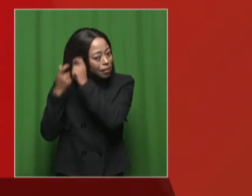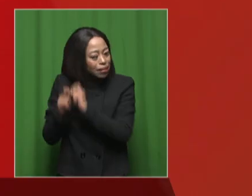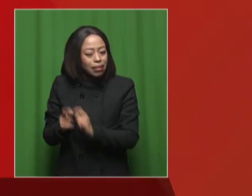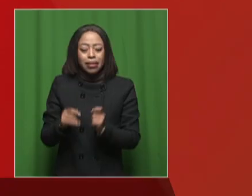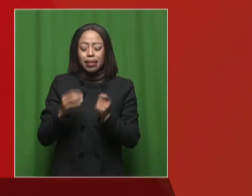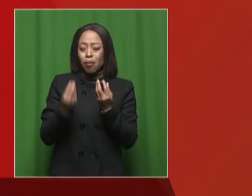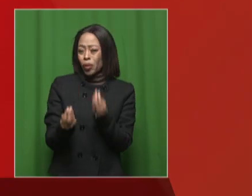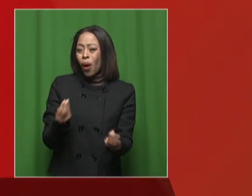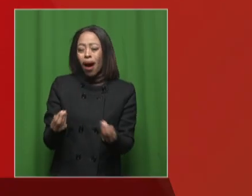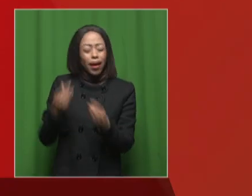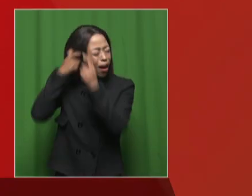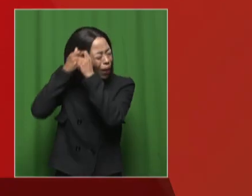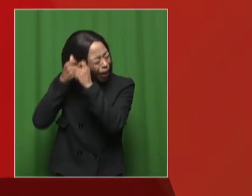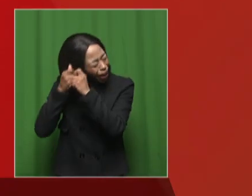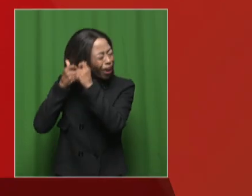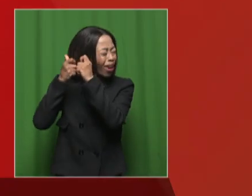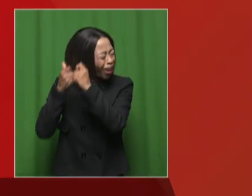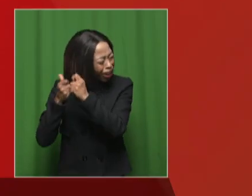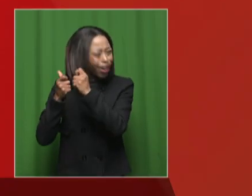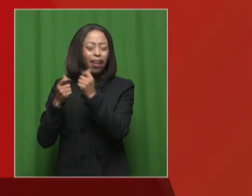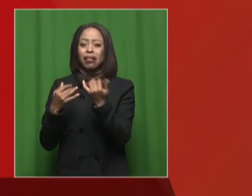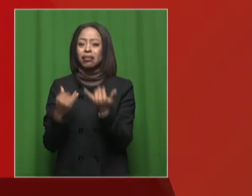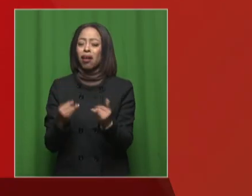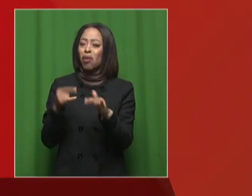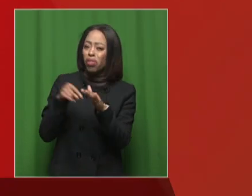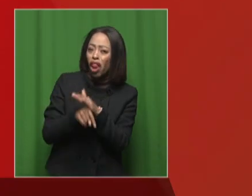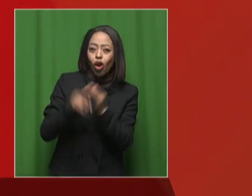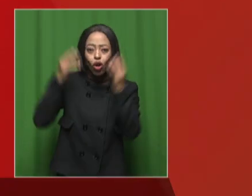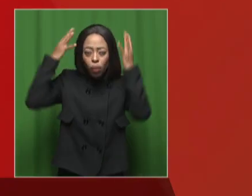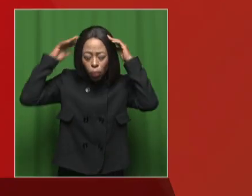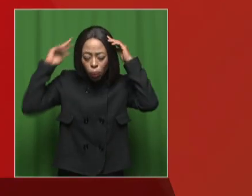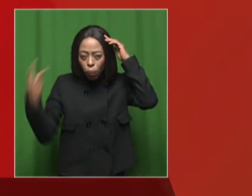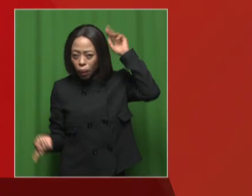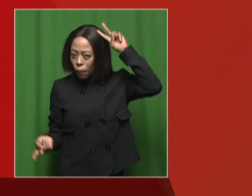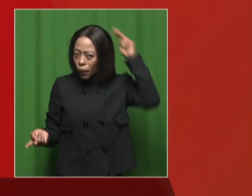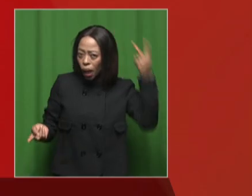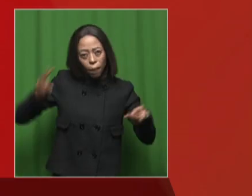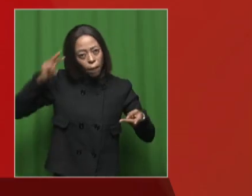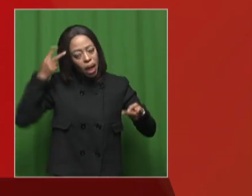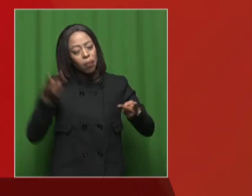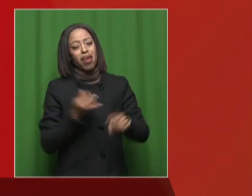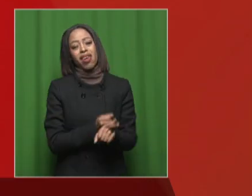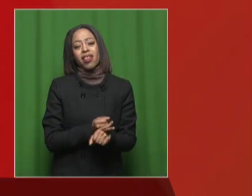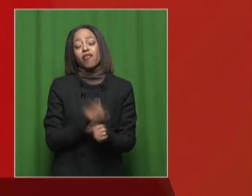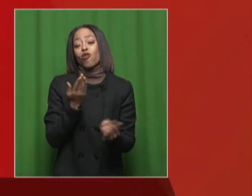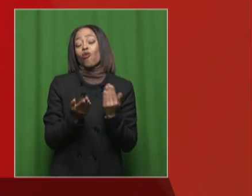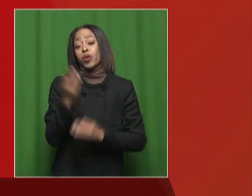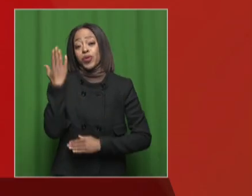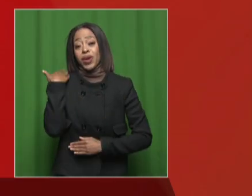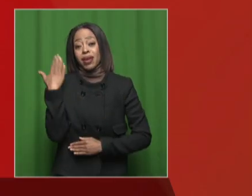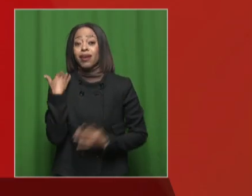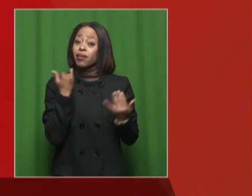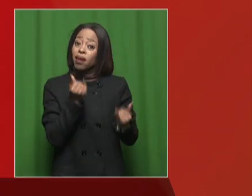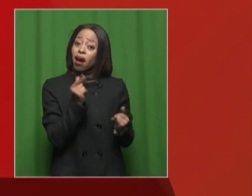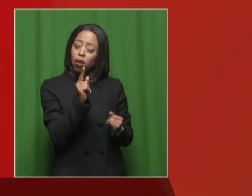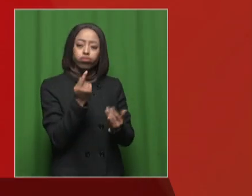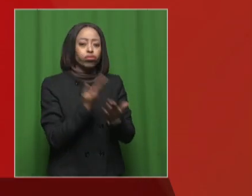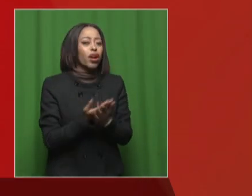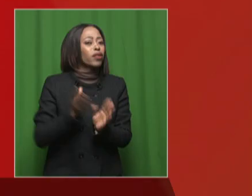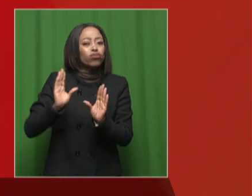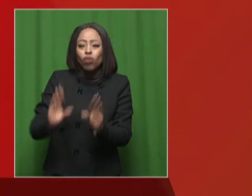our children, we're pulling the hair, and therefore they're losing their hair at a much earlier age than before. And yet this is actually a